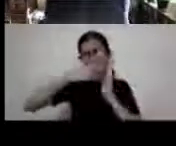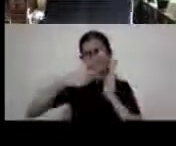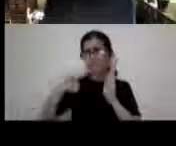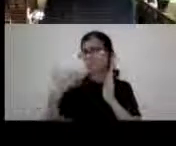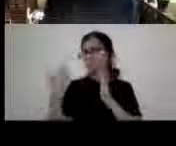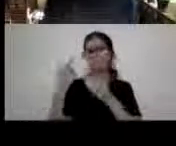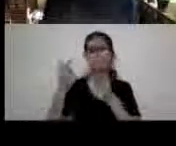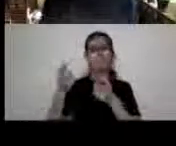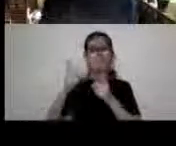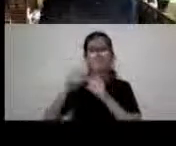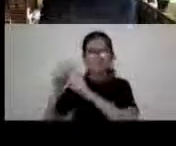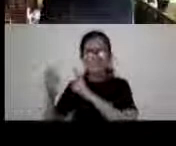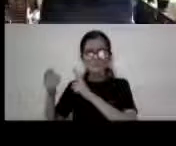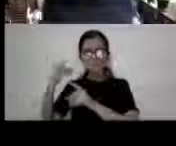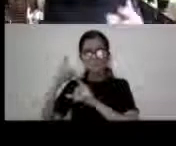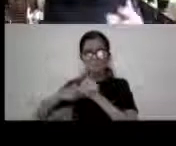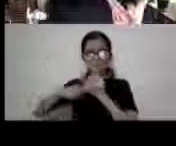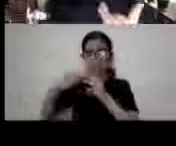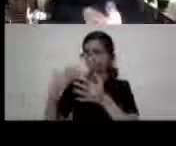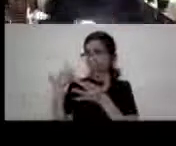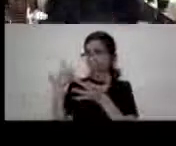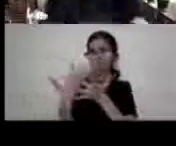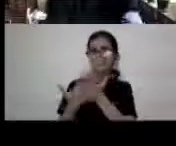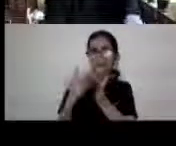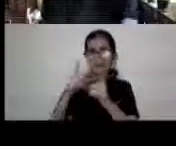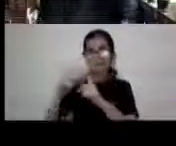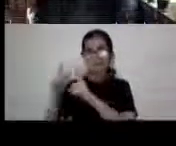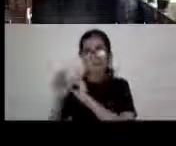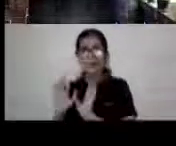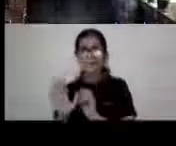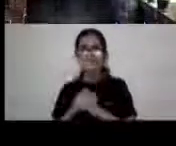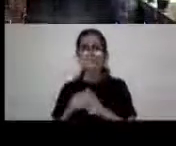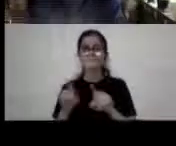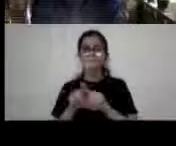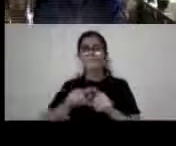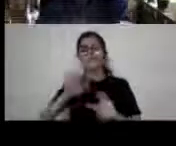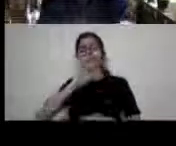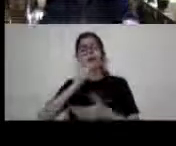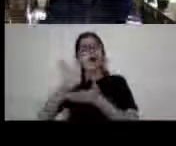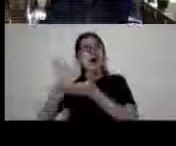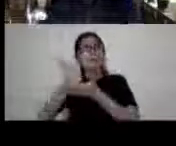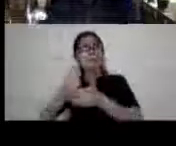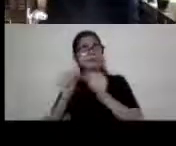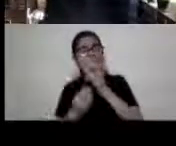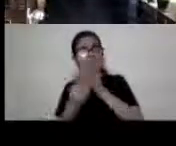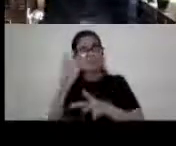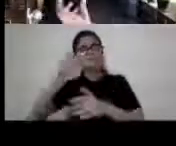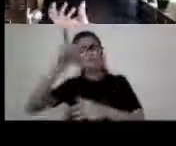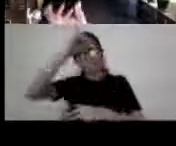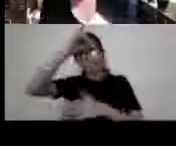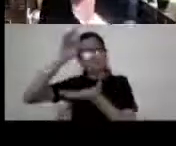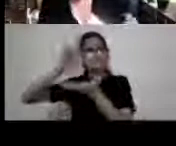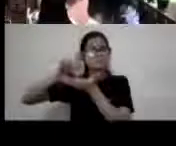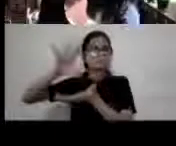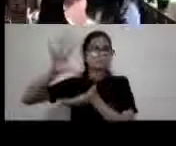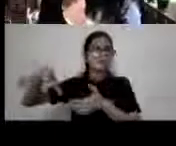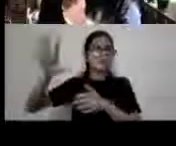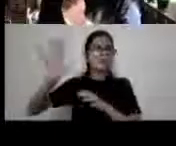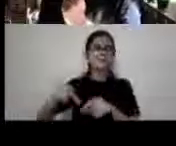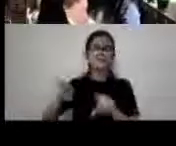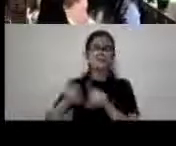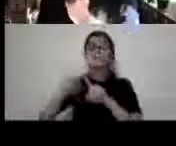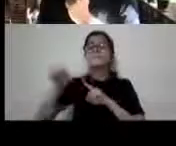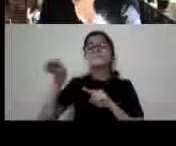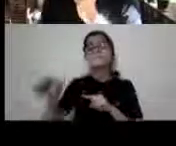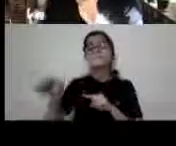over several years for a larger helping organization here in Germany. It is actually a kind of